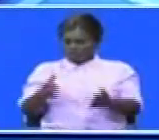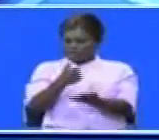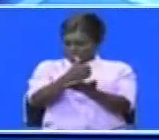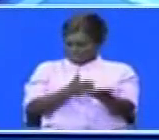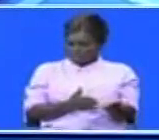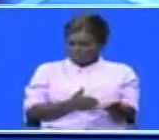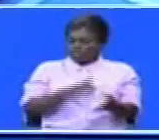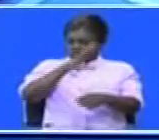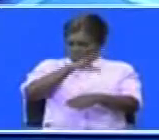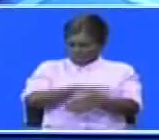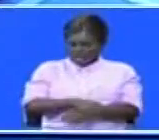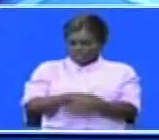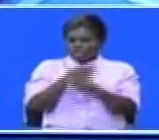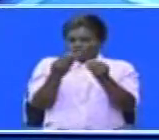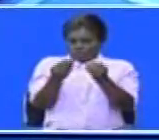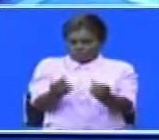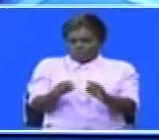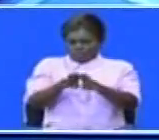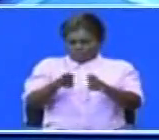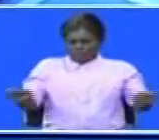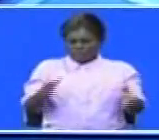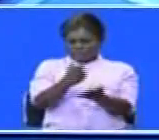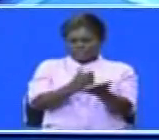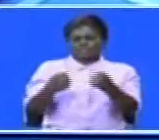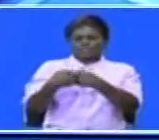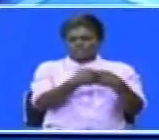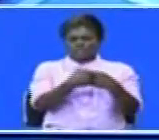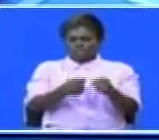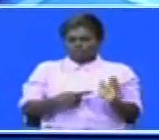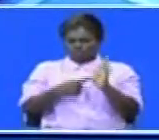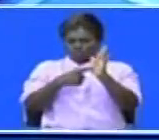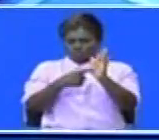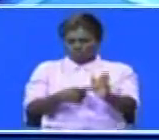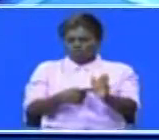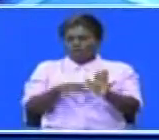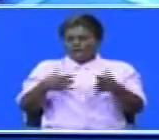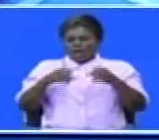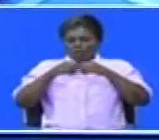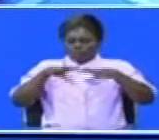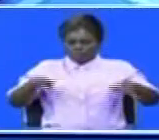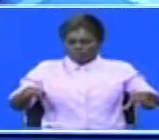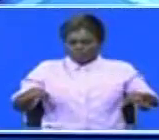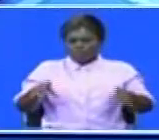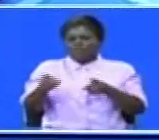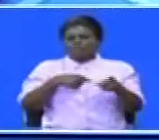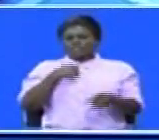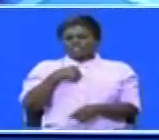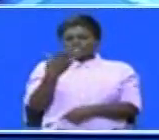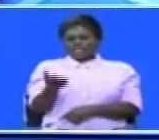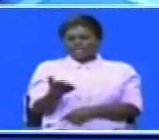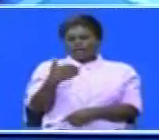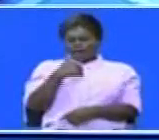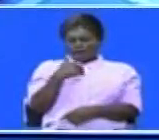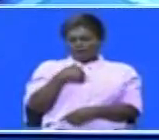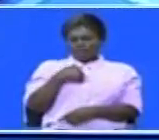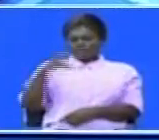look for groundbreaking solutions to the sector's challenges and to demonstrate just how diverse tourism products are here in Kenya.